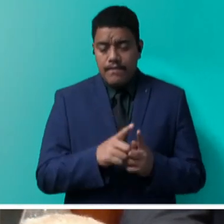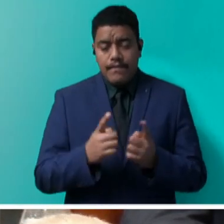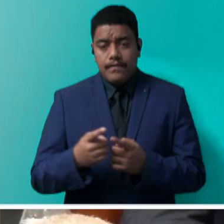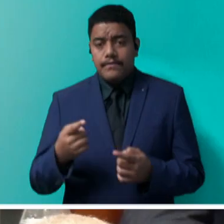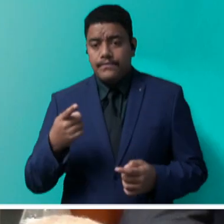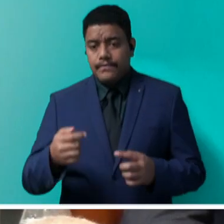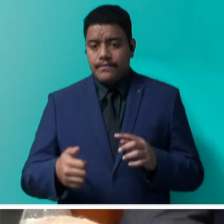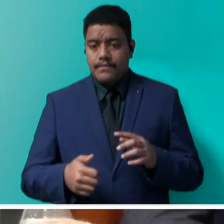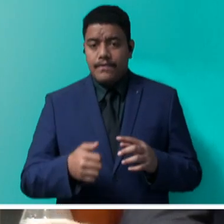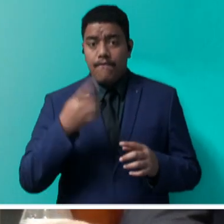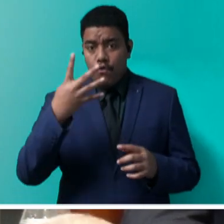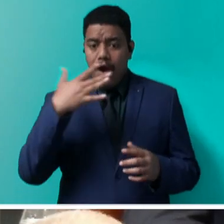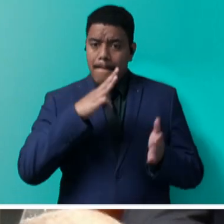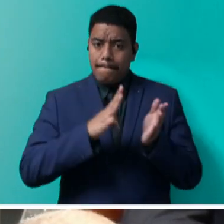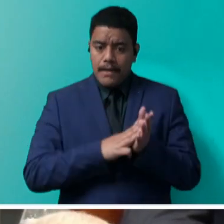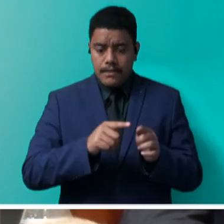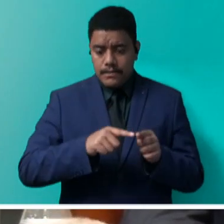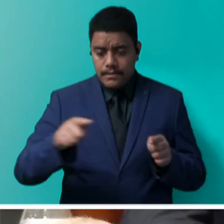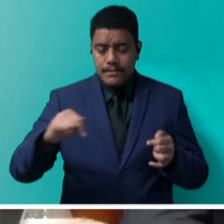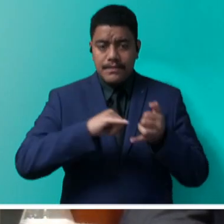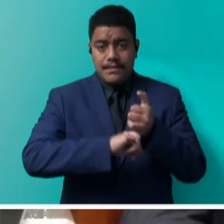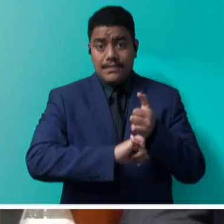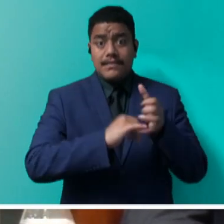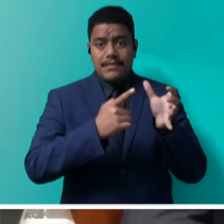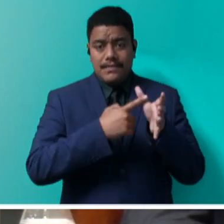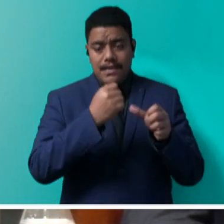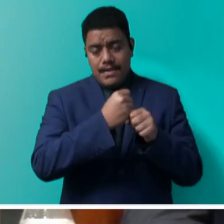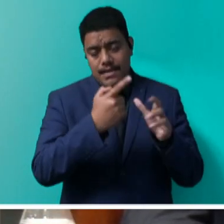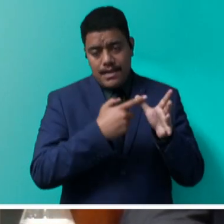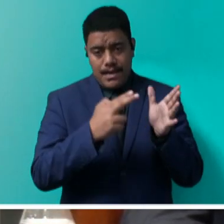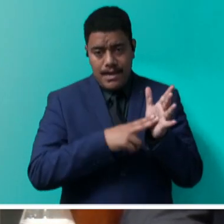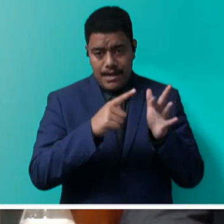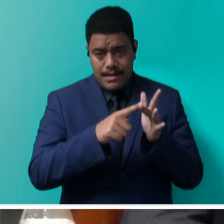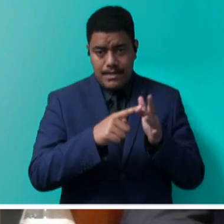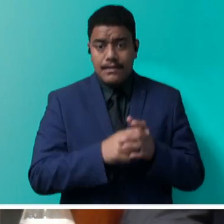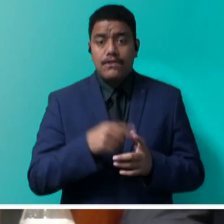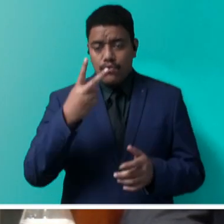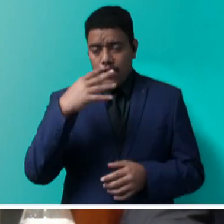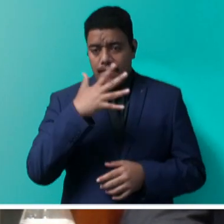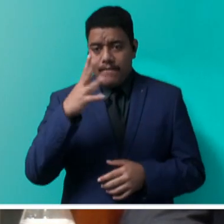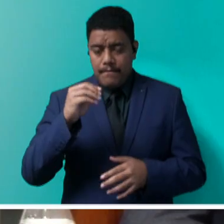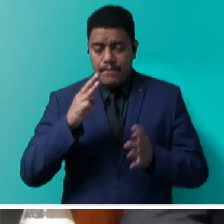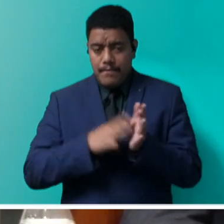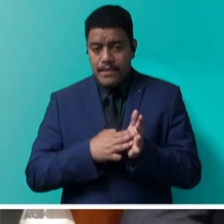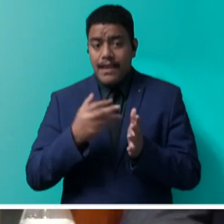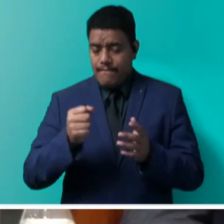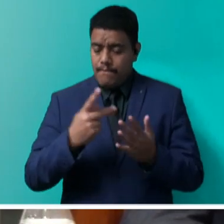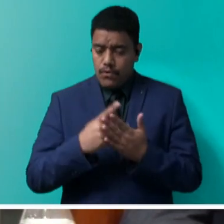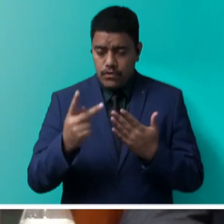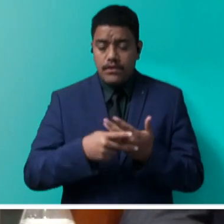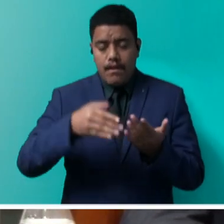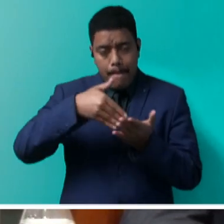Sese, 400 meters, Sangani, 280 meters, and Bisongo, 200 meters, have projects